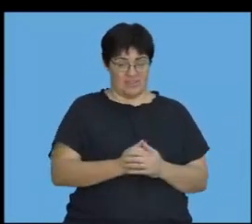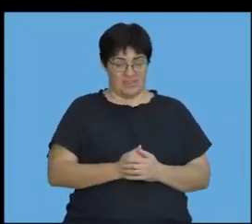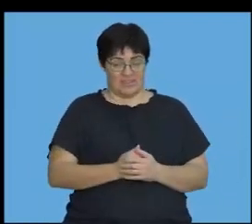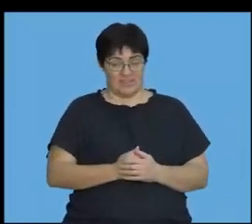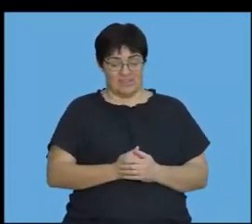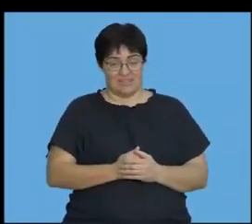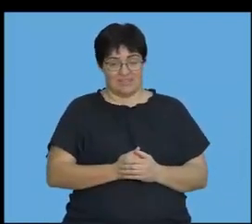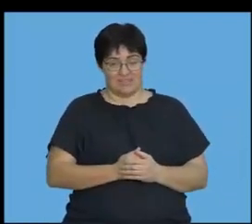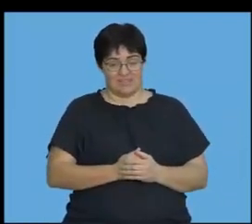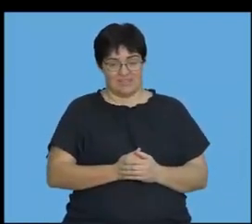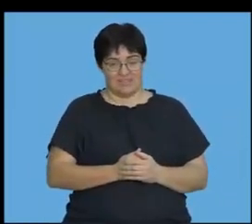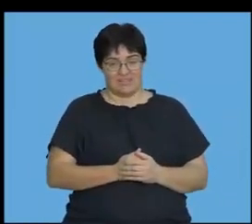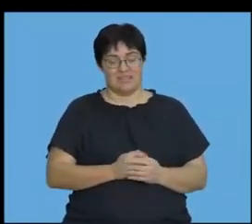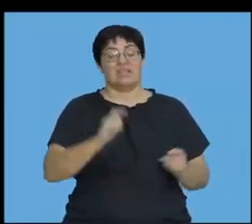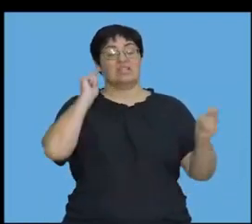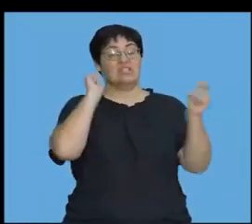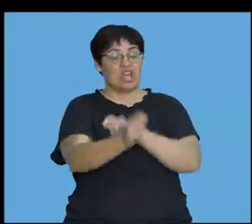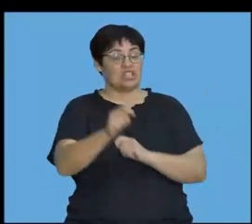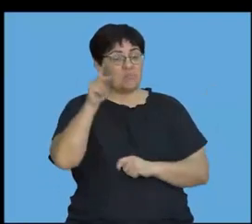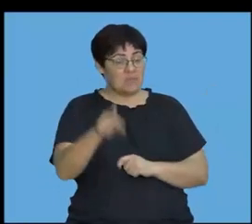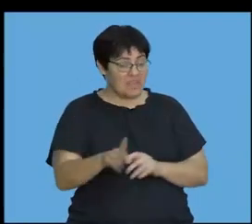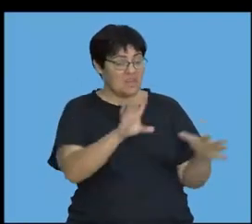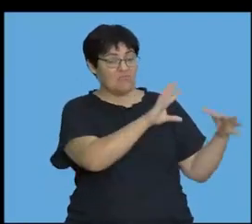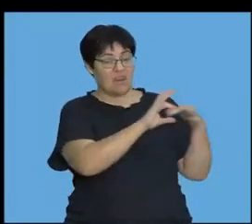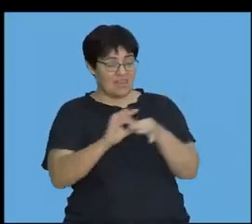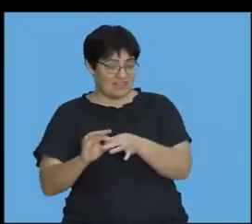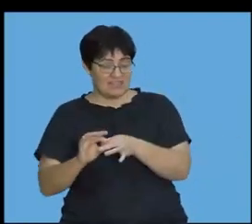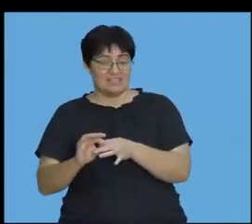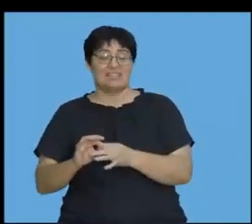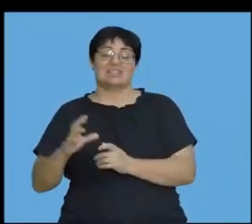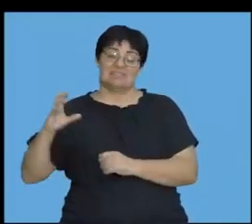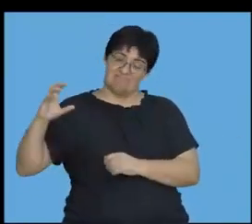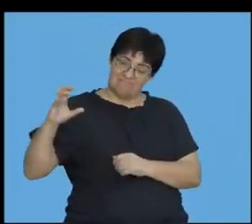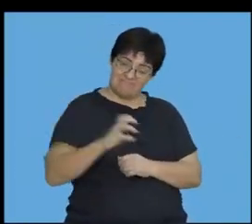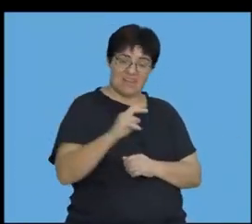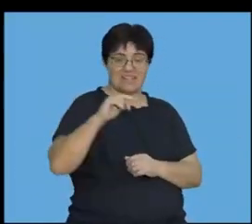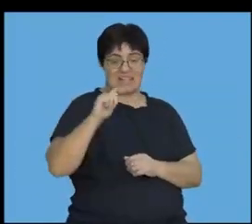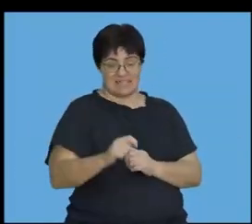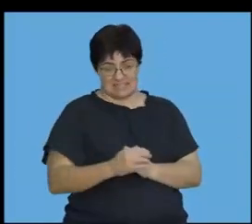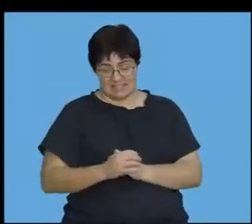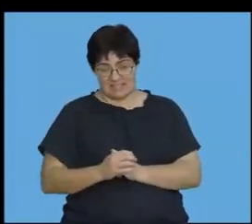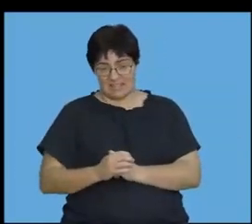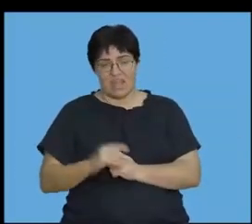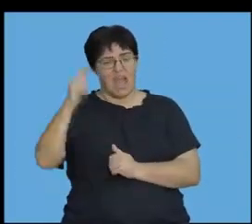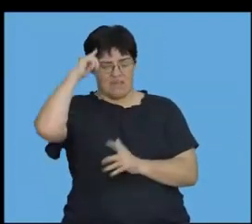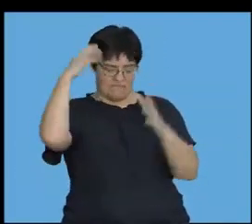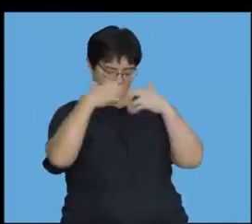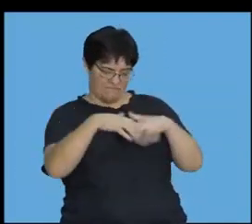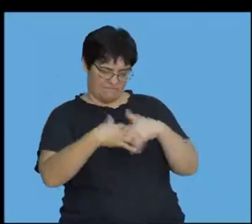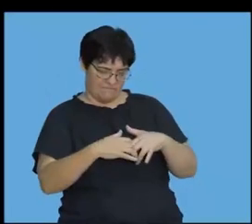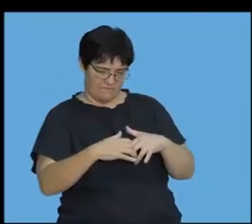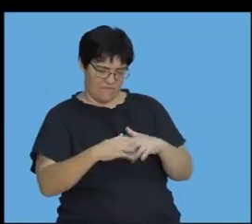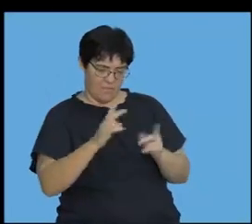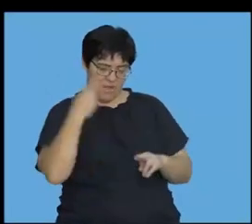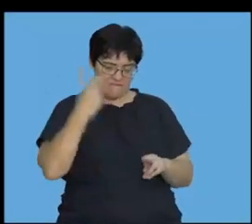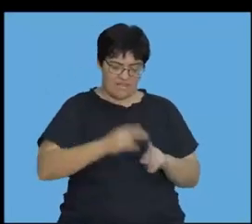longer line. Okay, change in momentum is related to the net force. So in your head, when you do